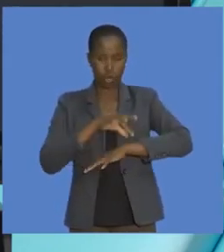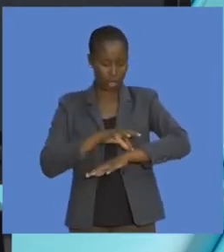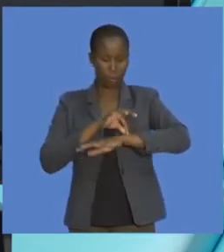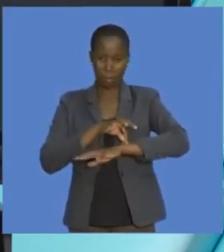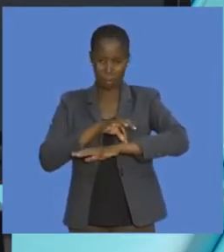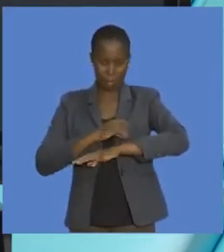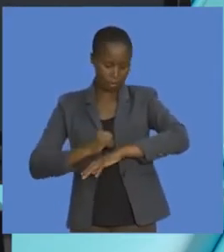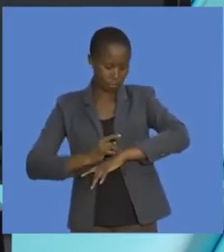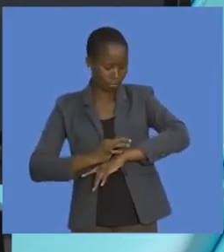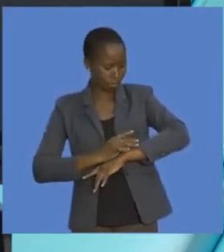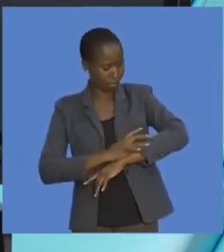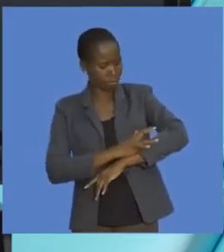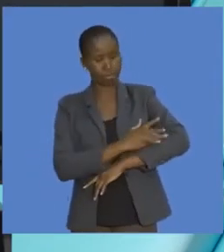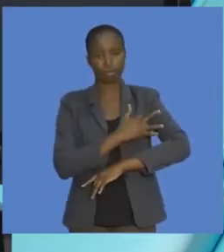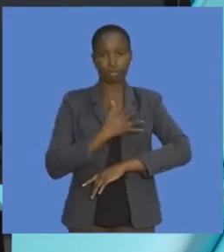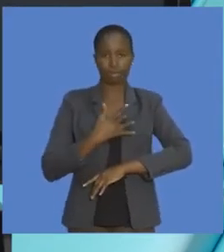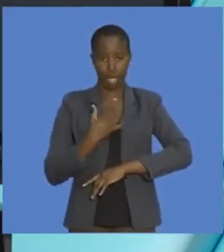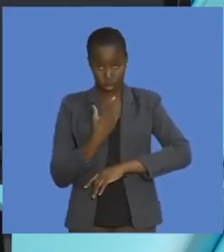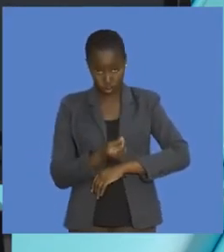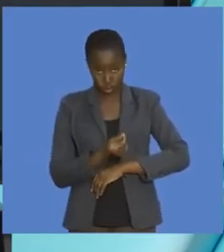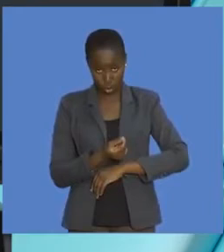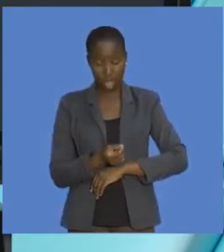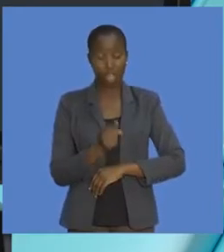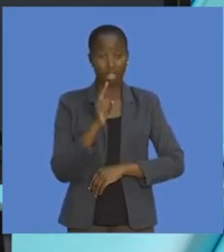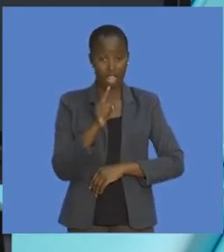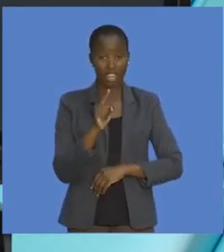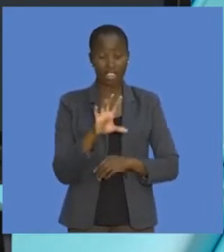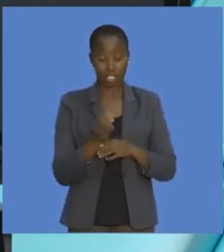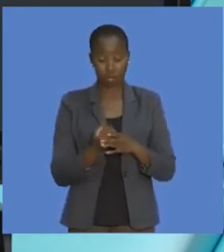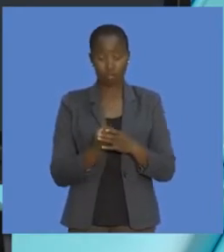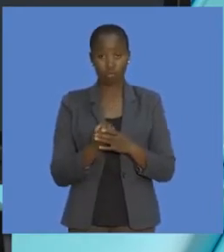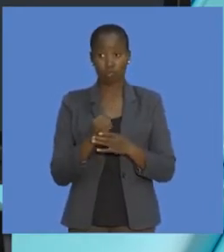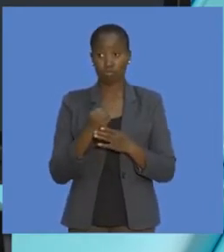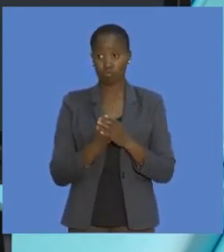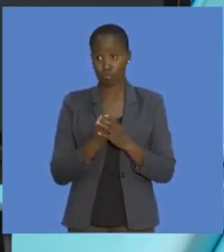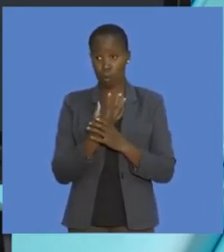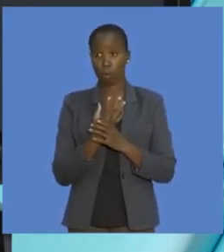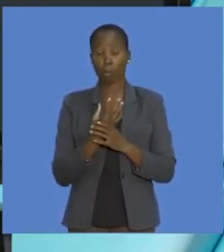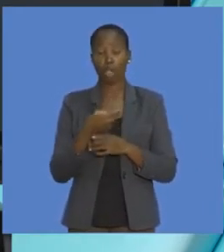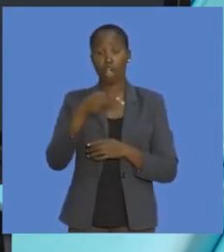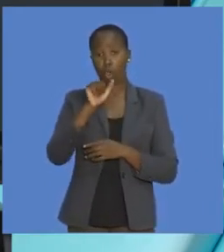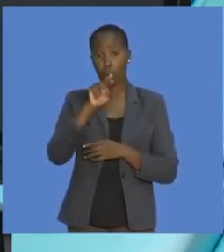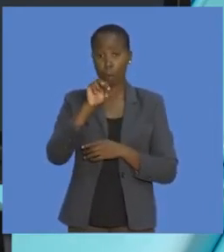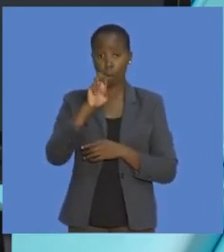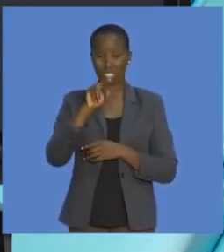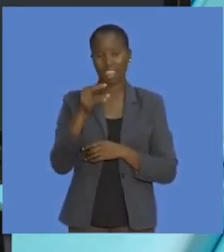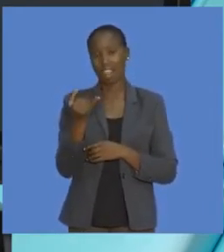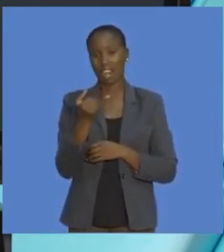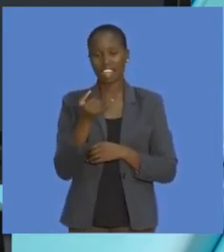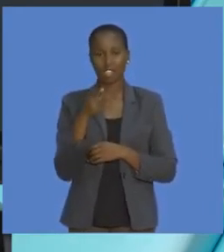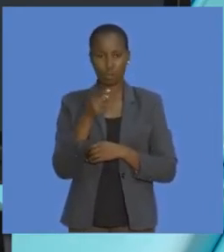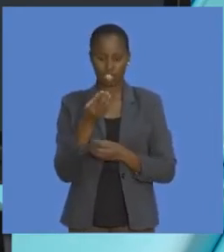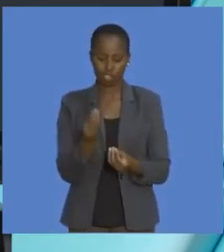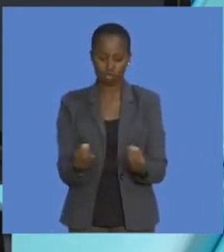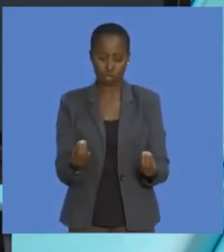development. And so we see that this growth hormone is released gradually as children grow, and so that